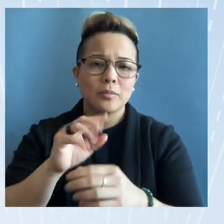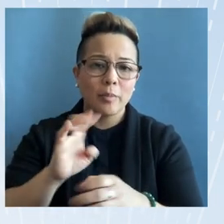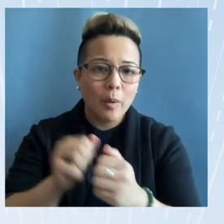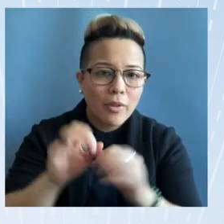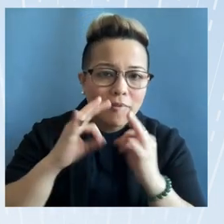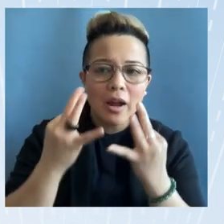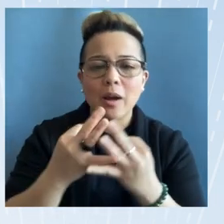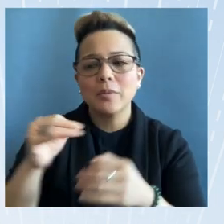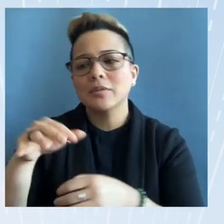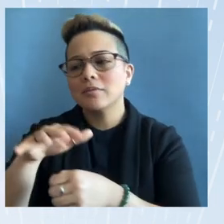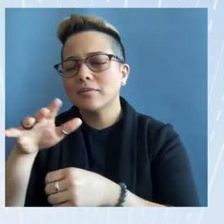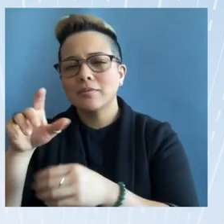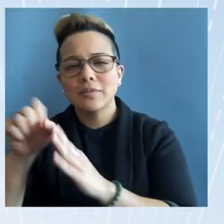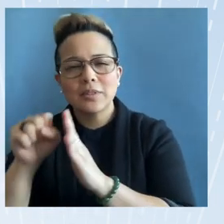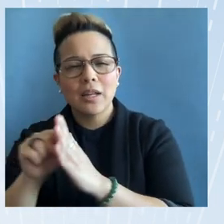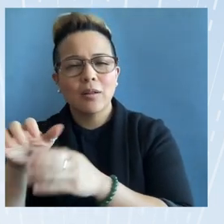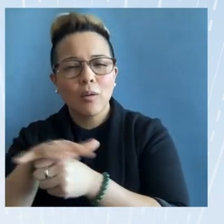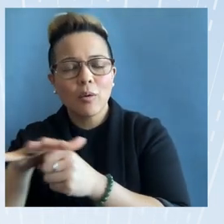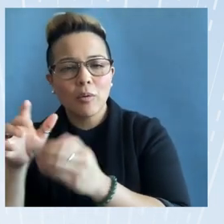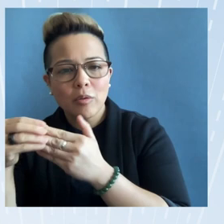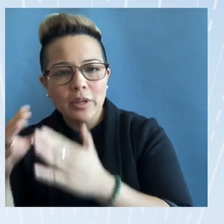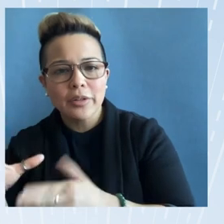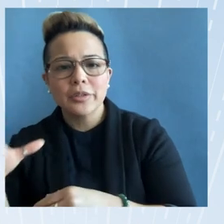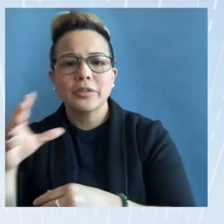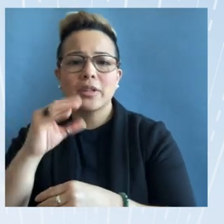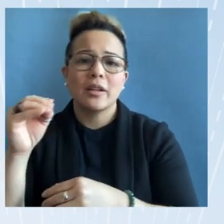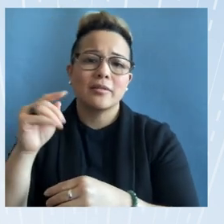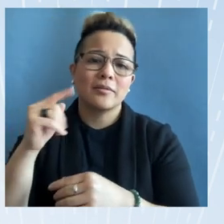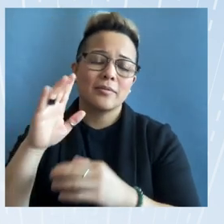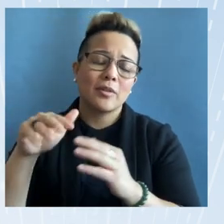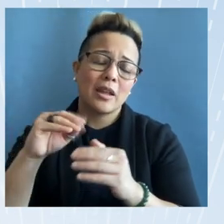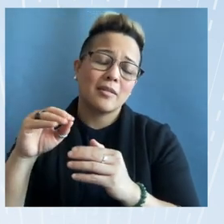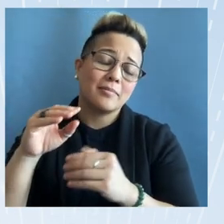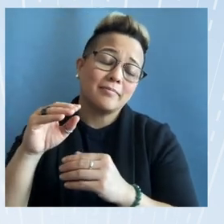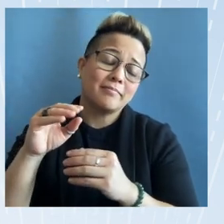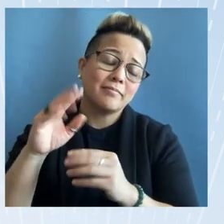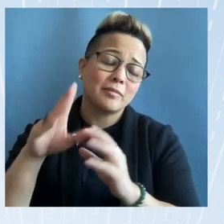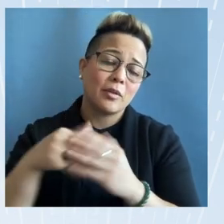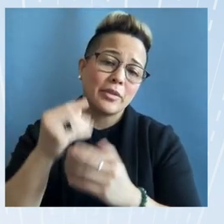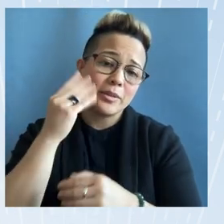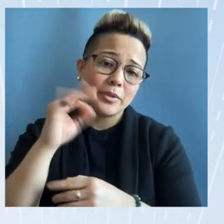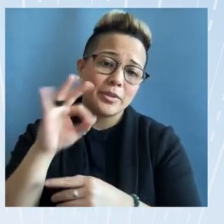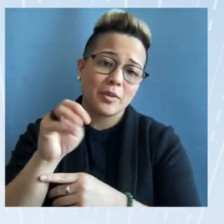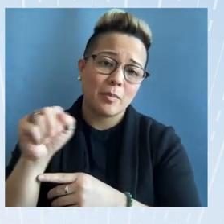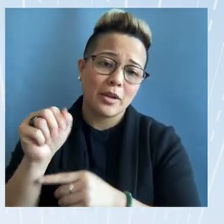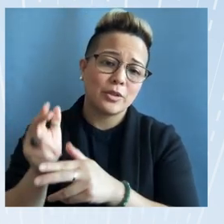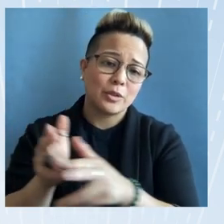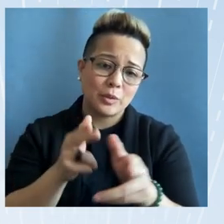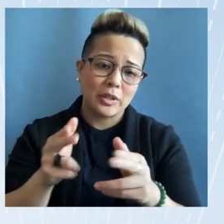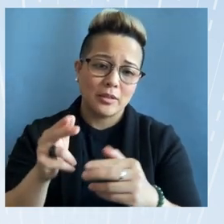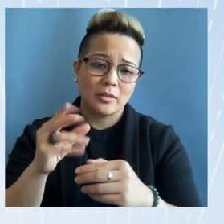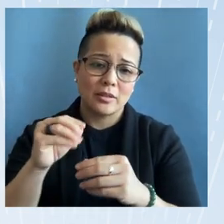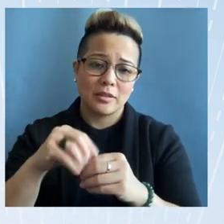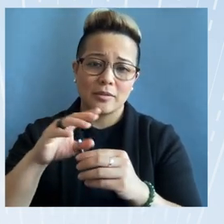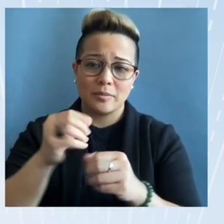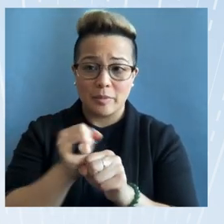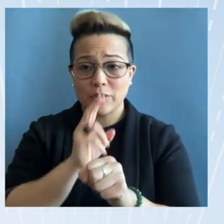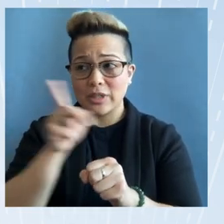first responders following the mass shooting here at the local dance studio and shook our entire community and the